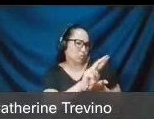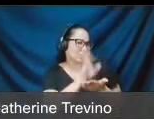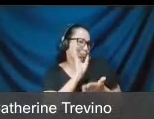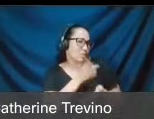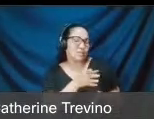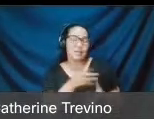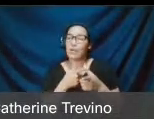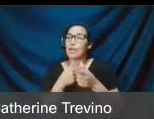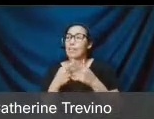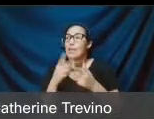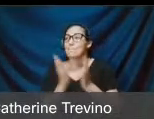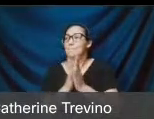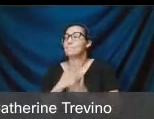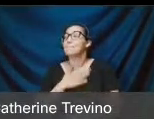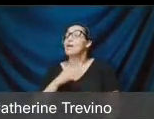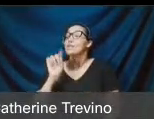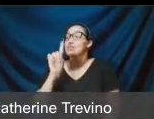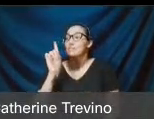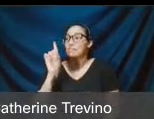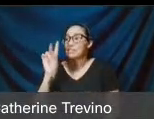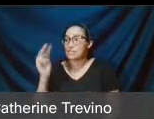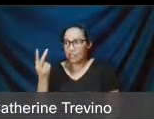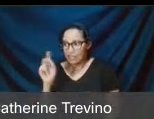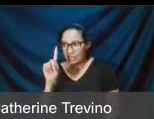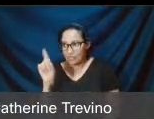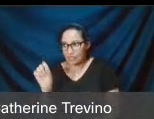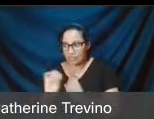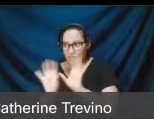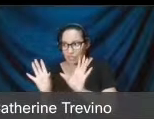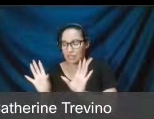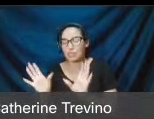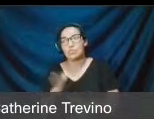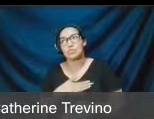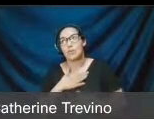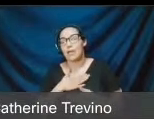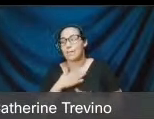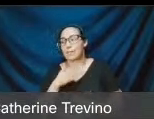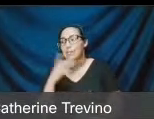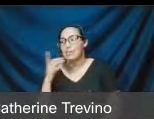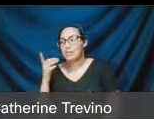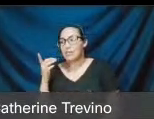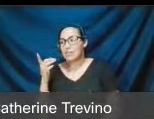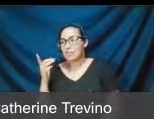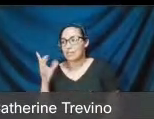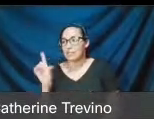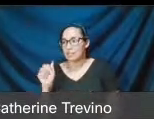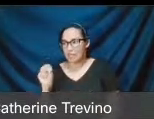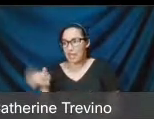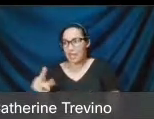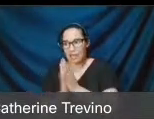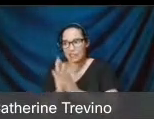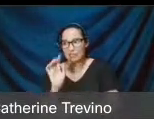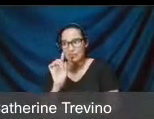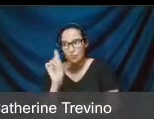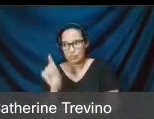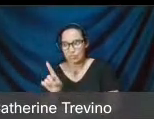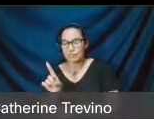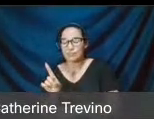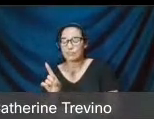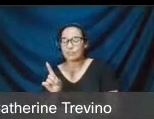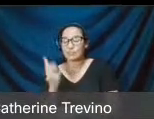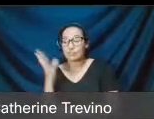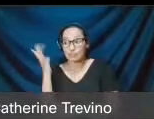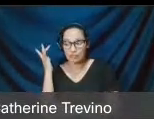My second clarification question is, and I'm so glad that Dan asked this question,